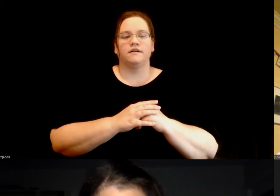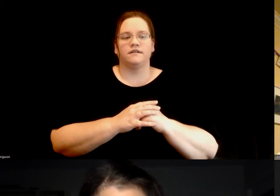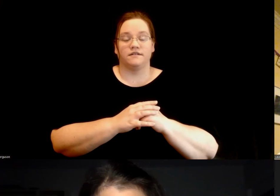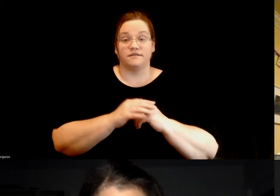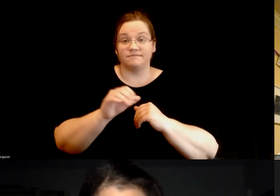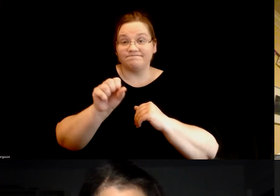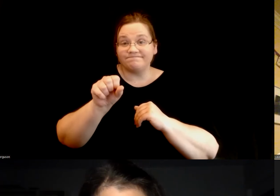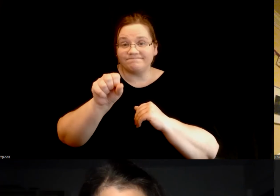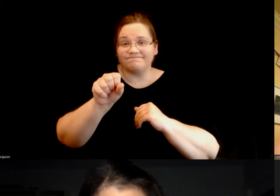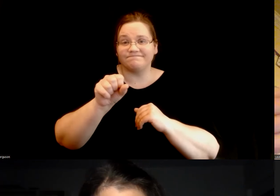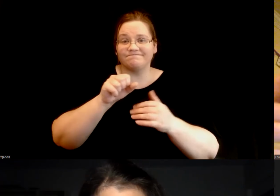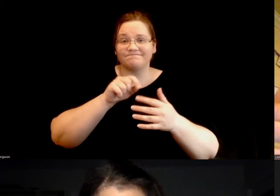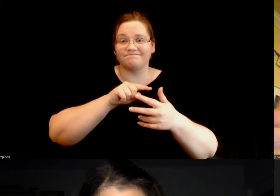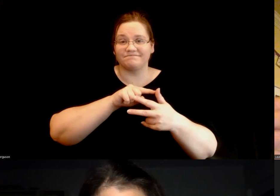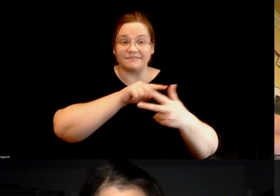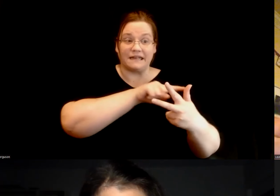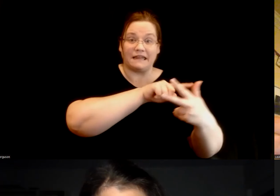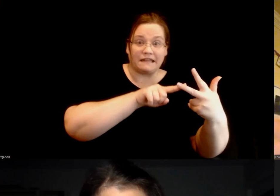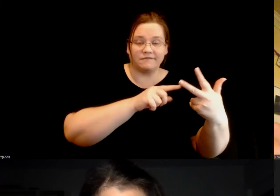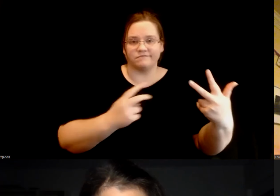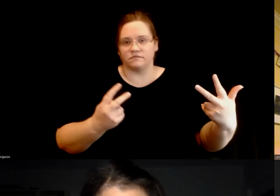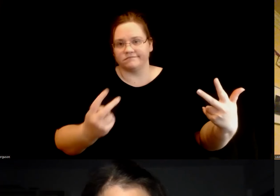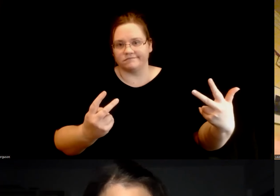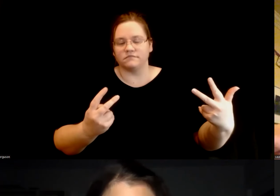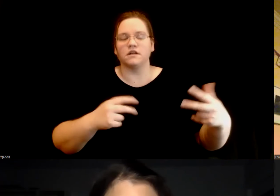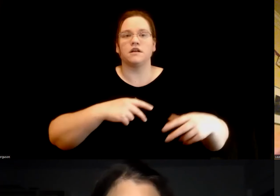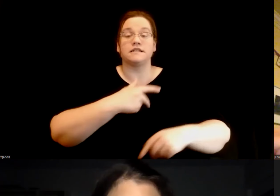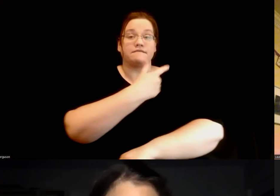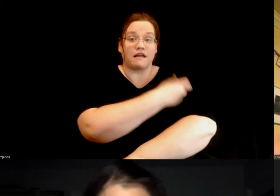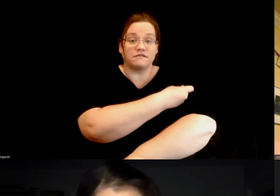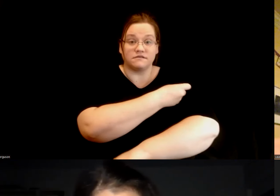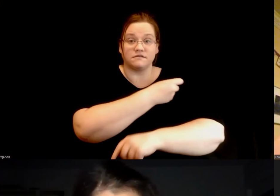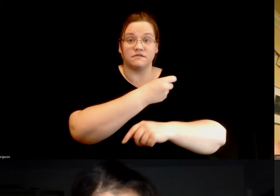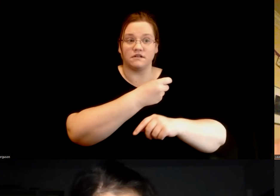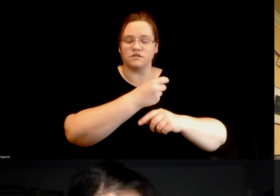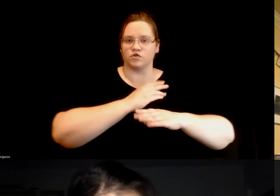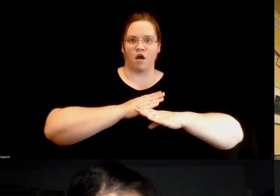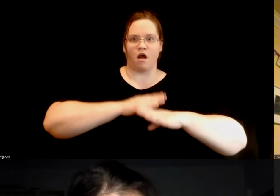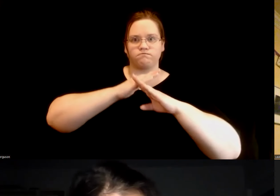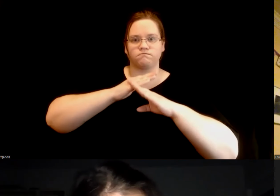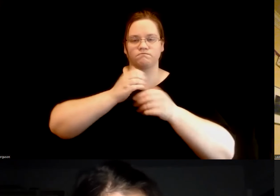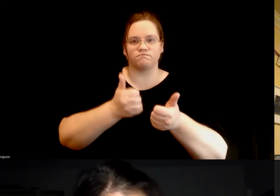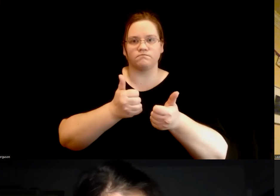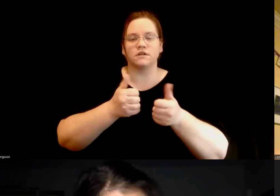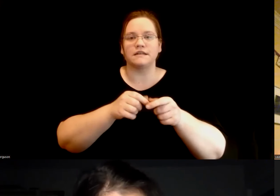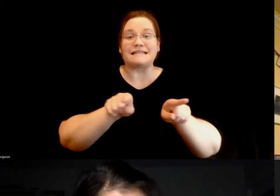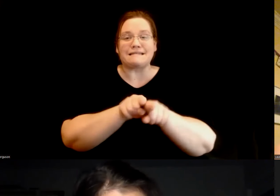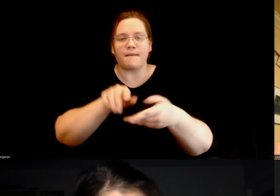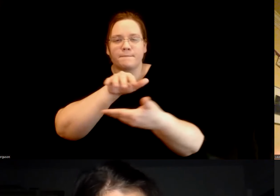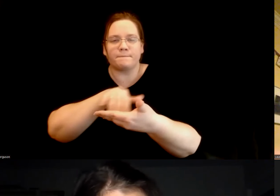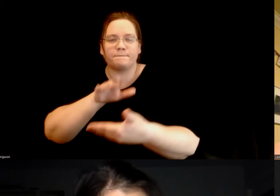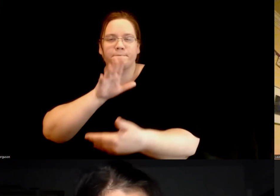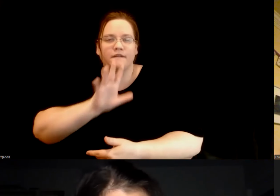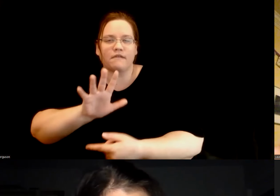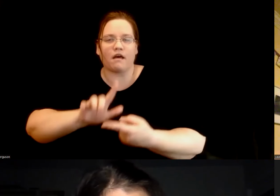And yes, these vaccines induced the same antibody response. This was also the same way they studied 5 to 11-year-olds. They weren't looking